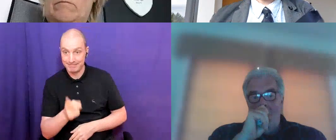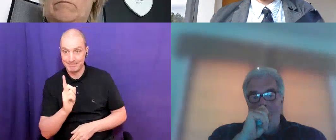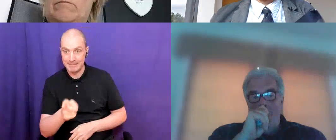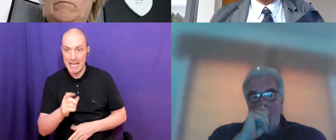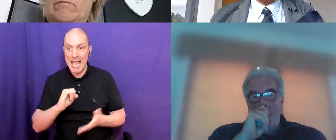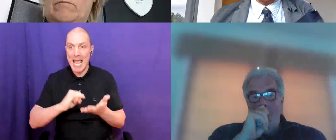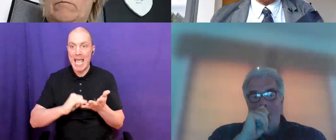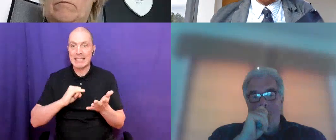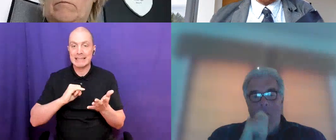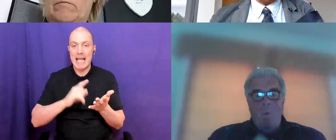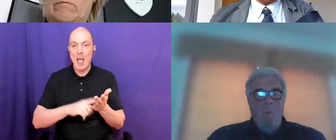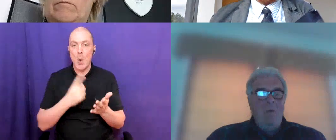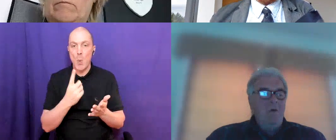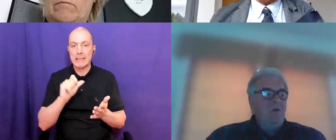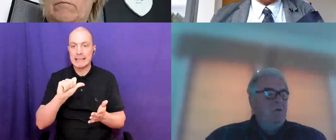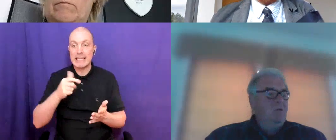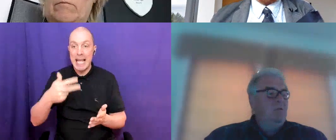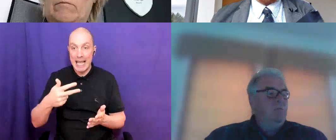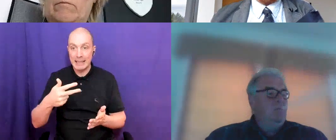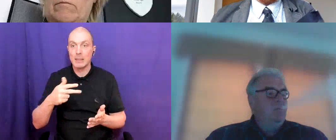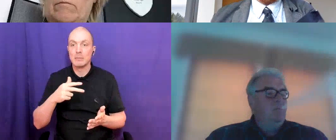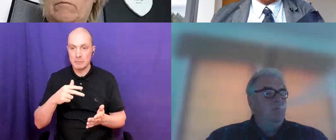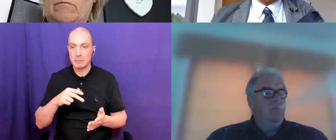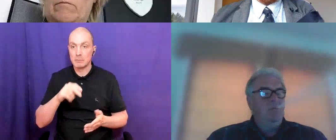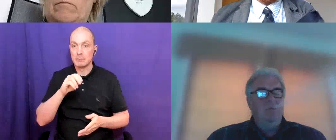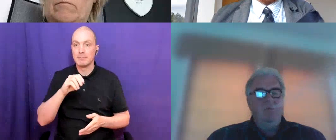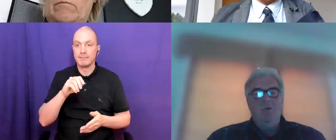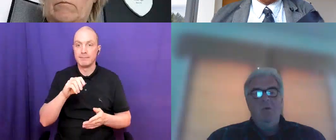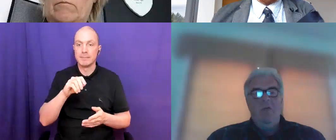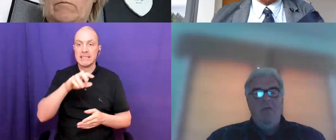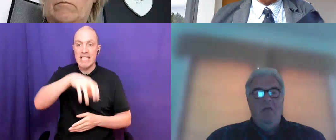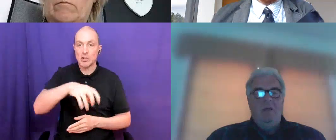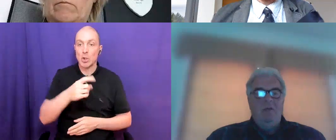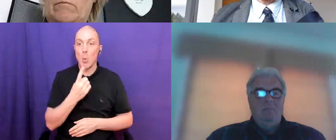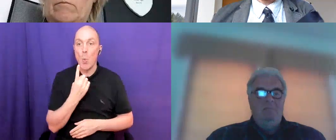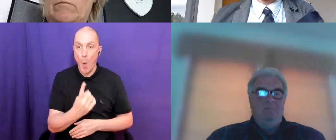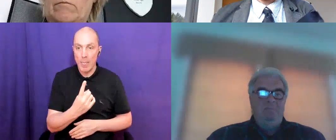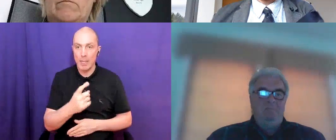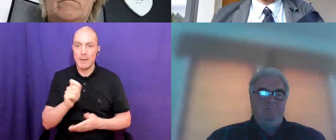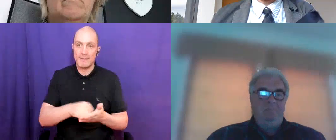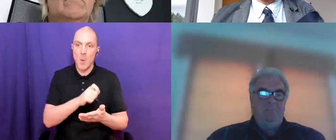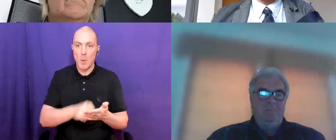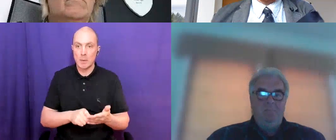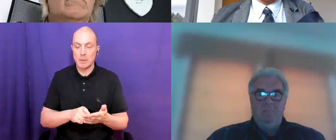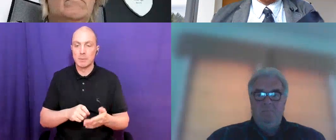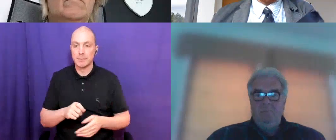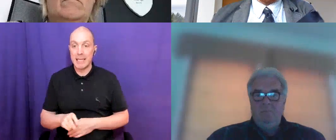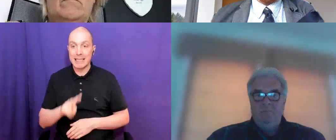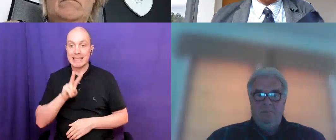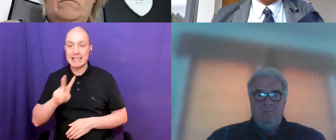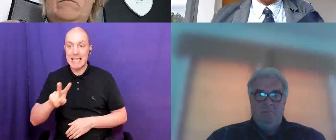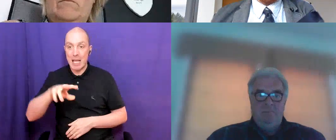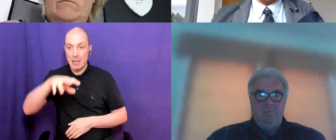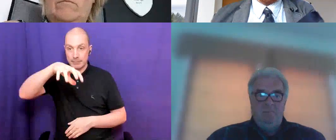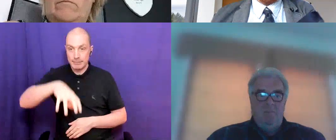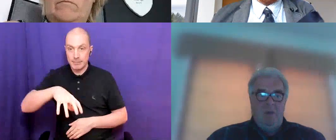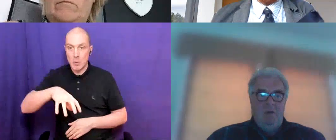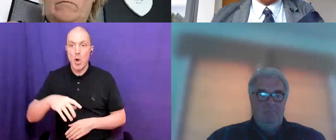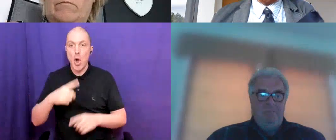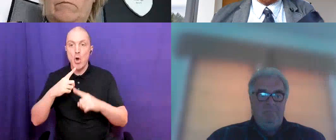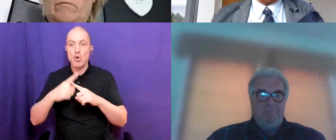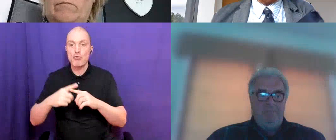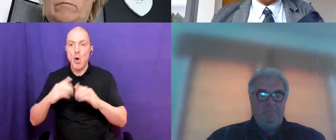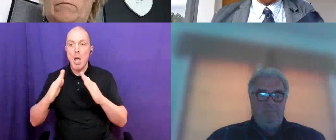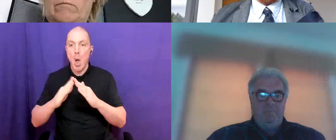SL 168 will vote at Station 1. The second shared place is Crosshouse Primary